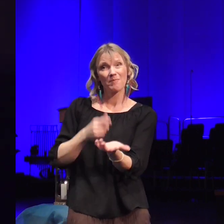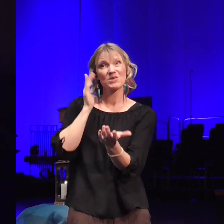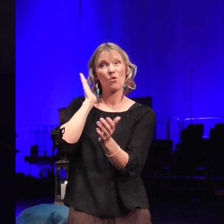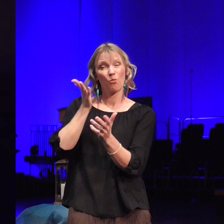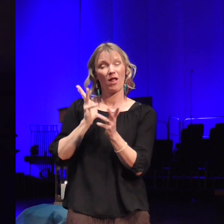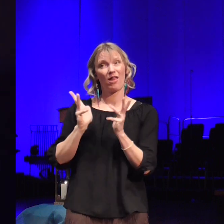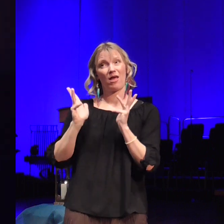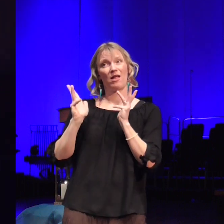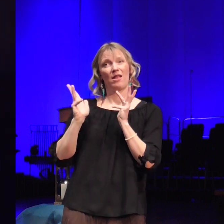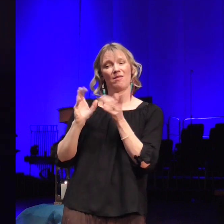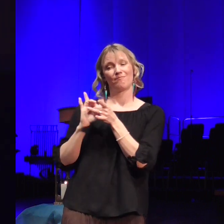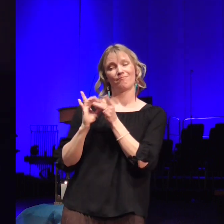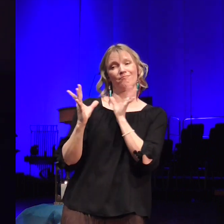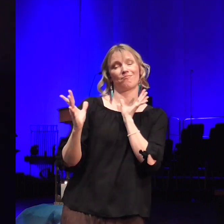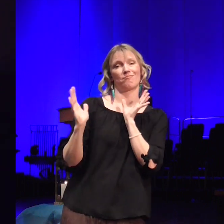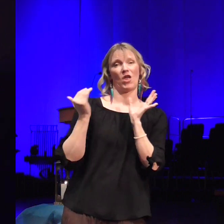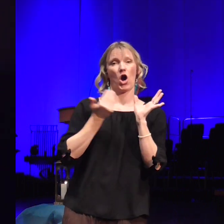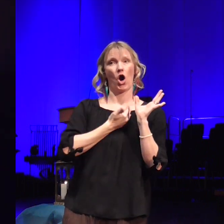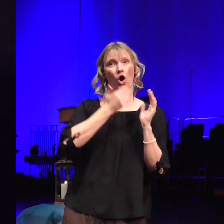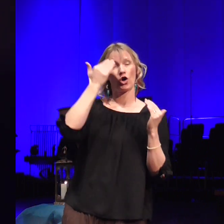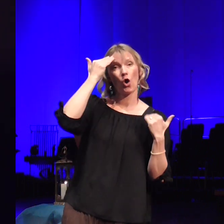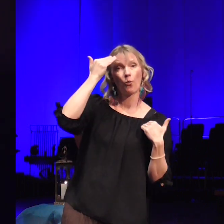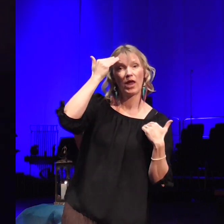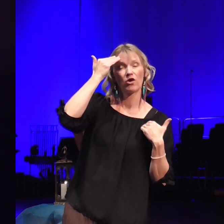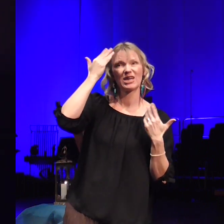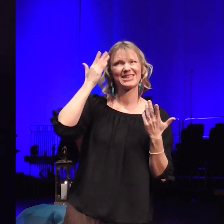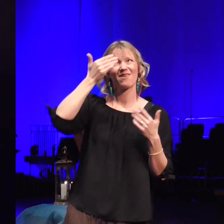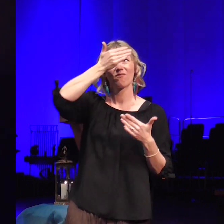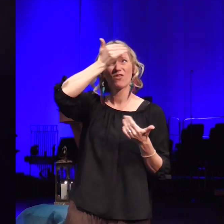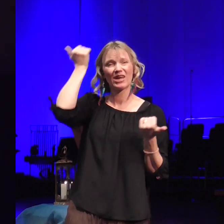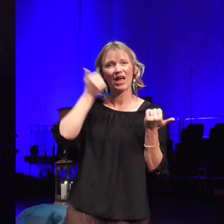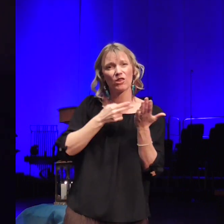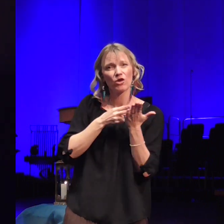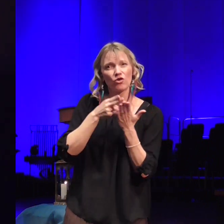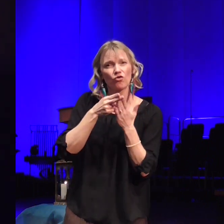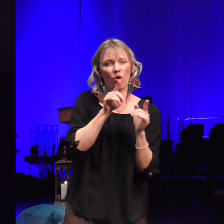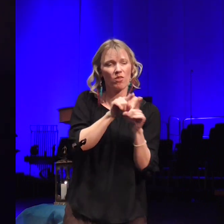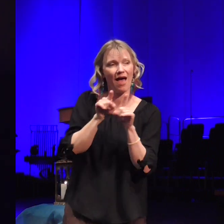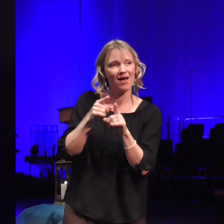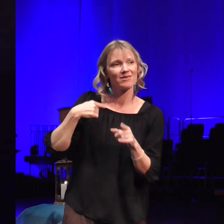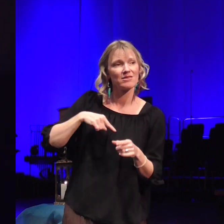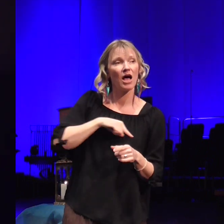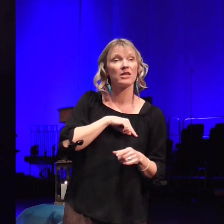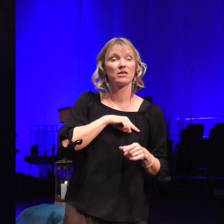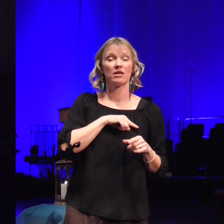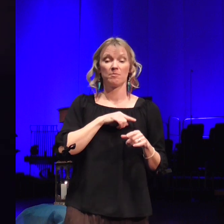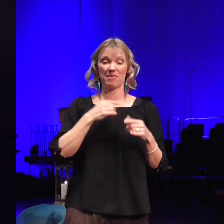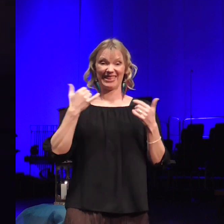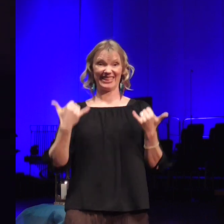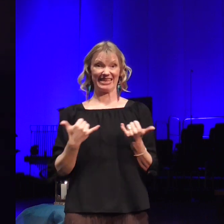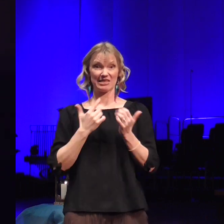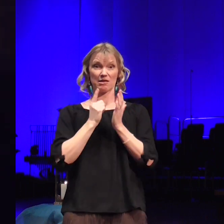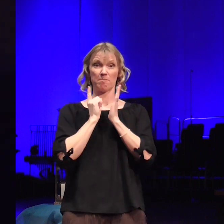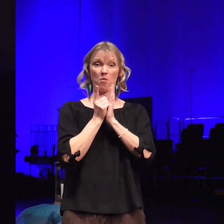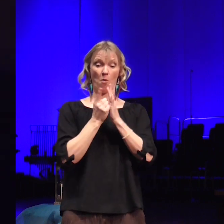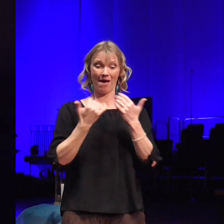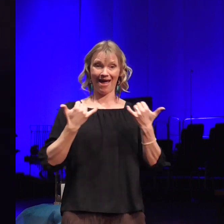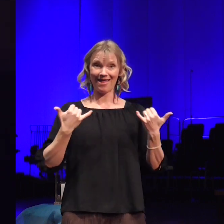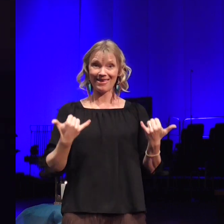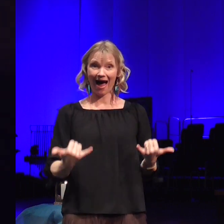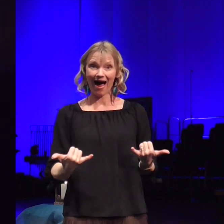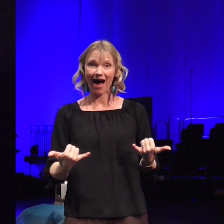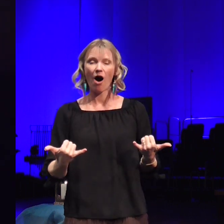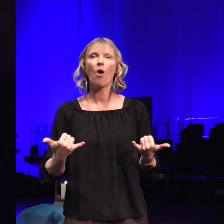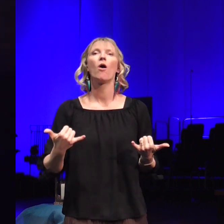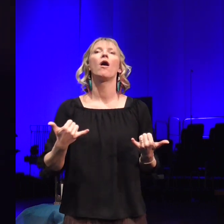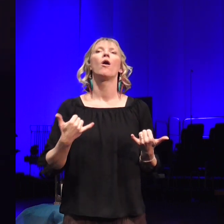our awareness of it, forget the truth of it as us. Yet this moment, now, is a moment